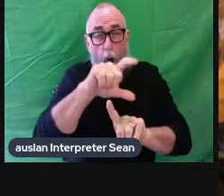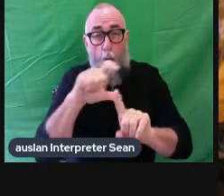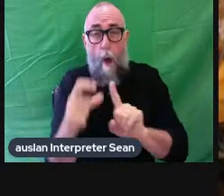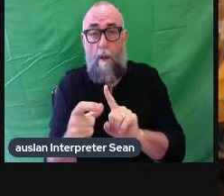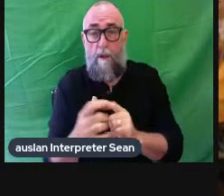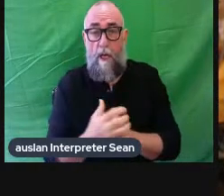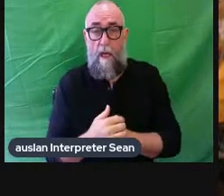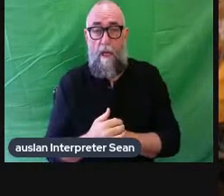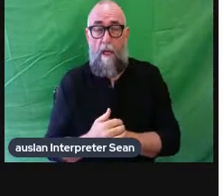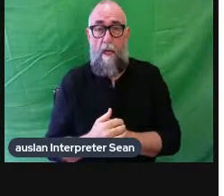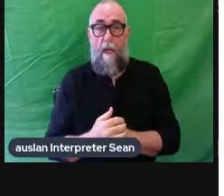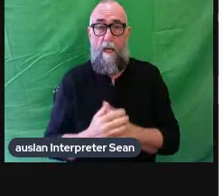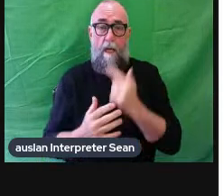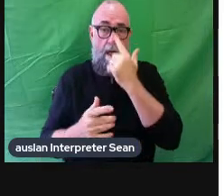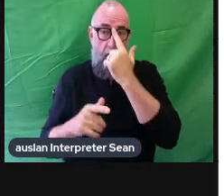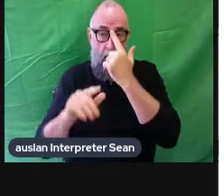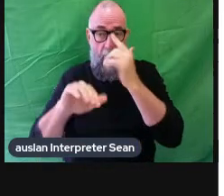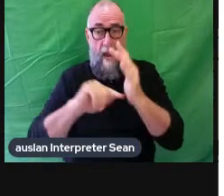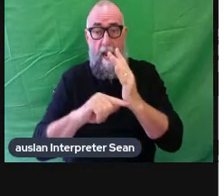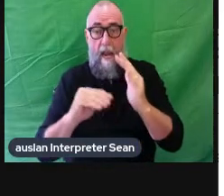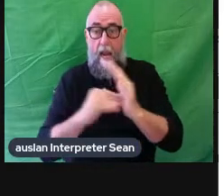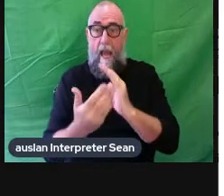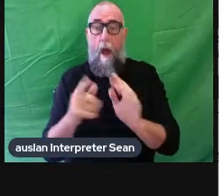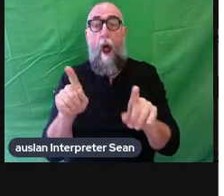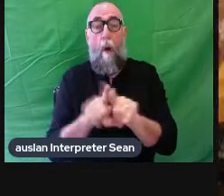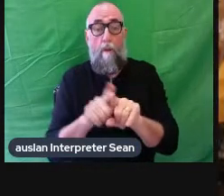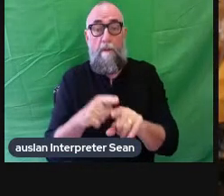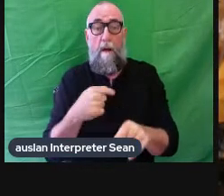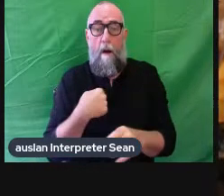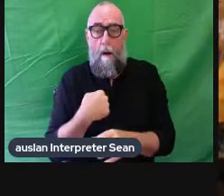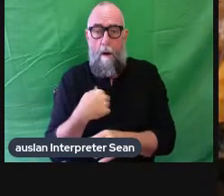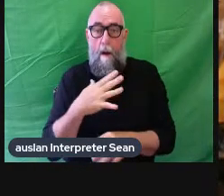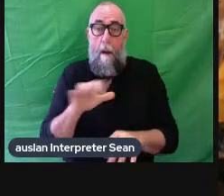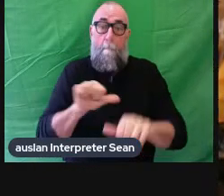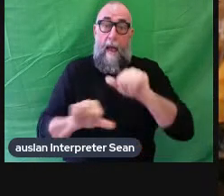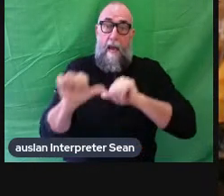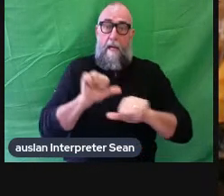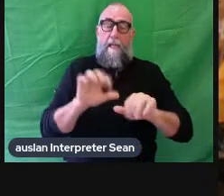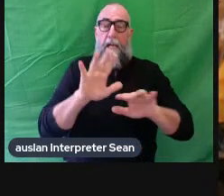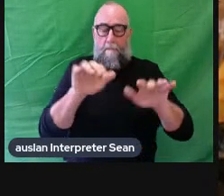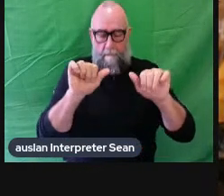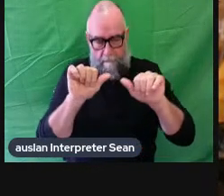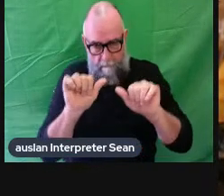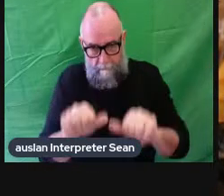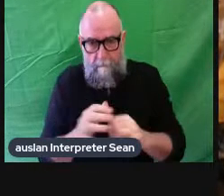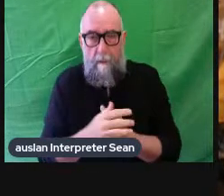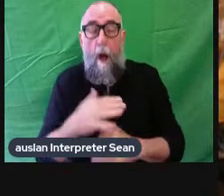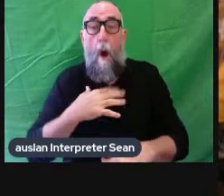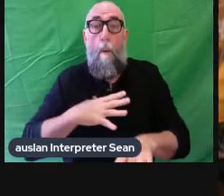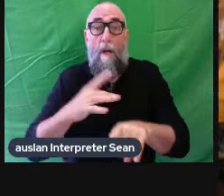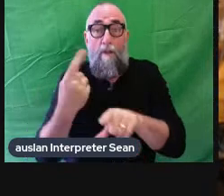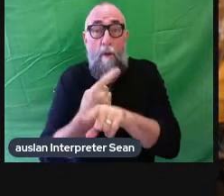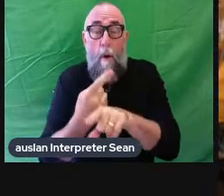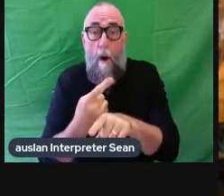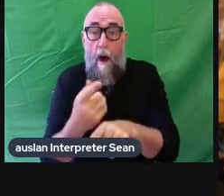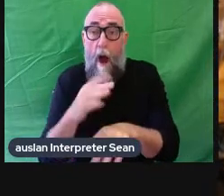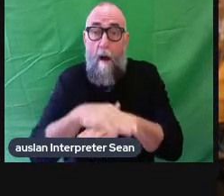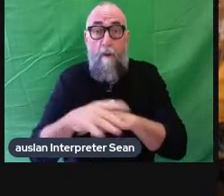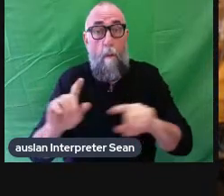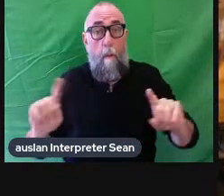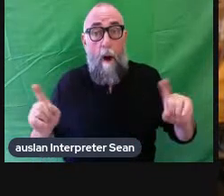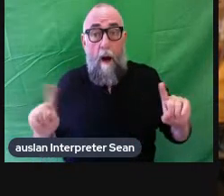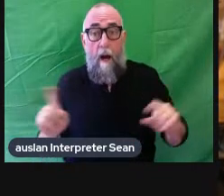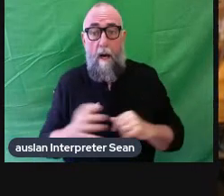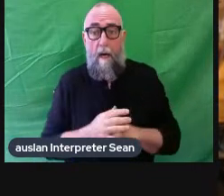the next slide. I thought I'd also, we want to go back one. Talk about the